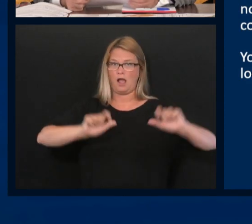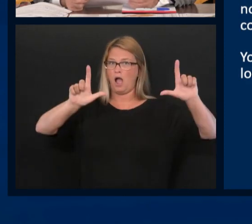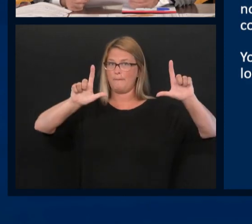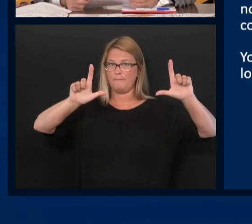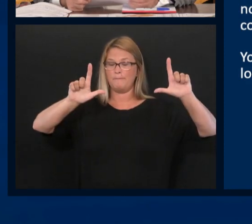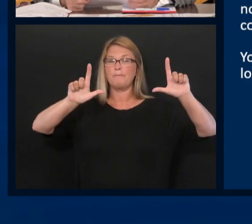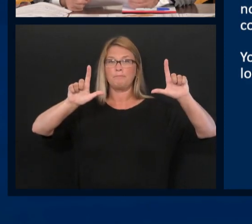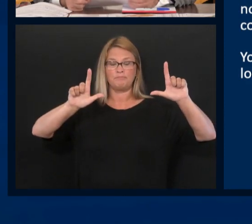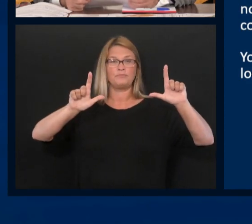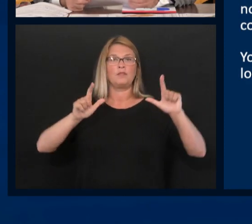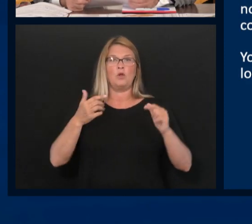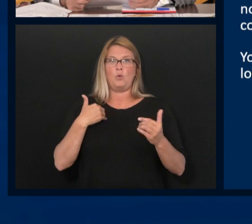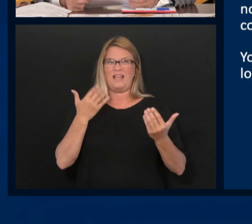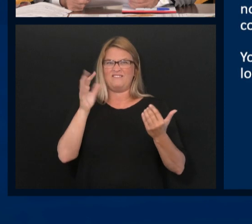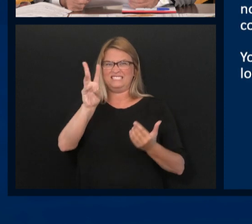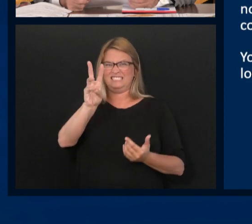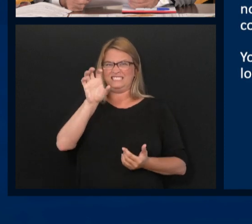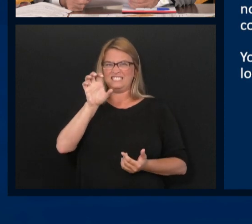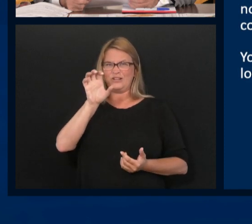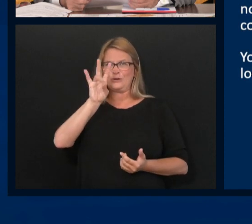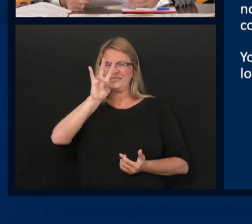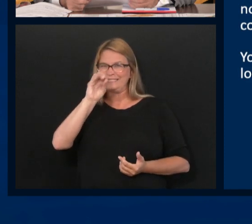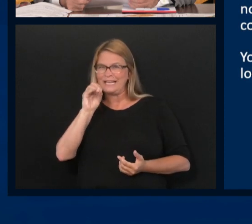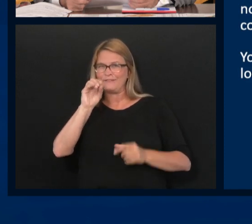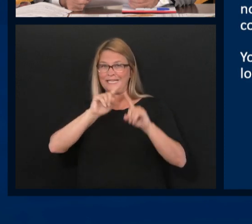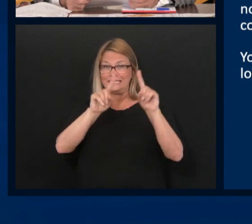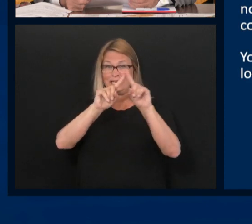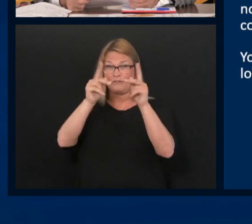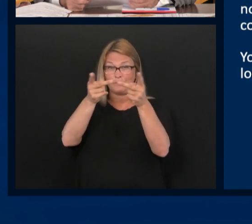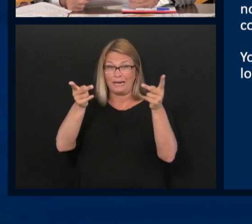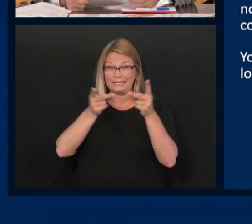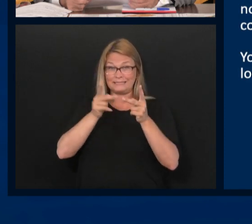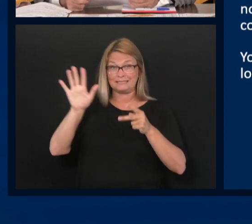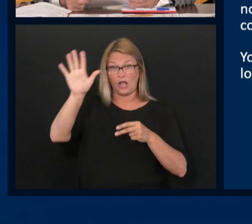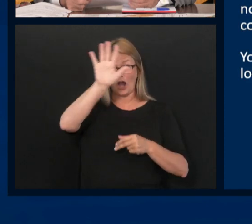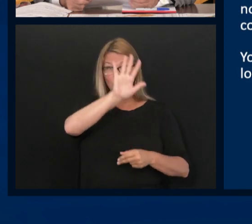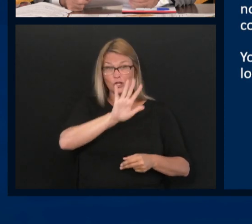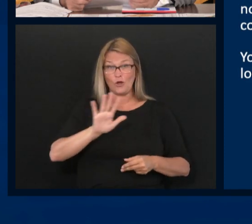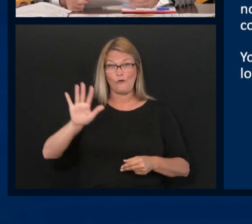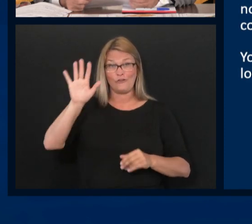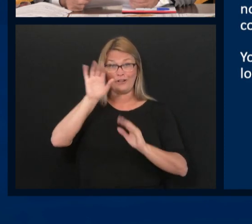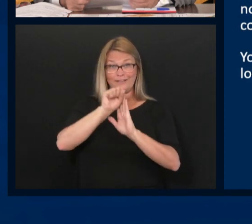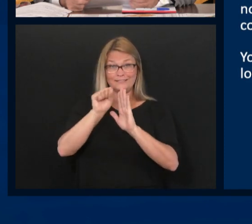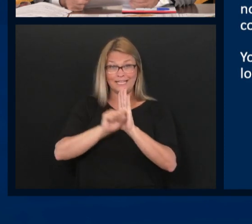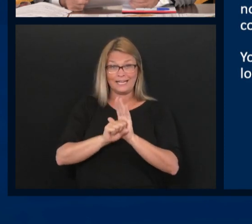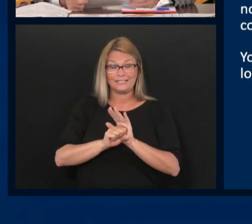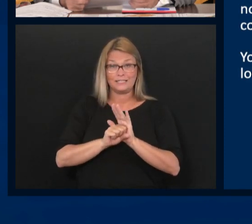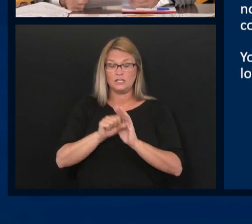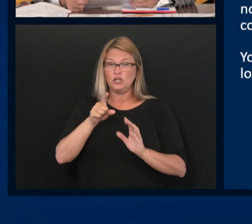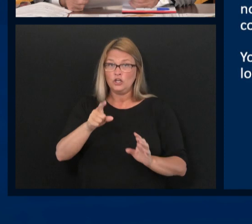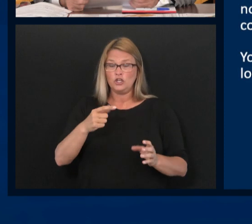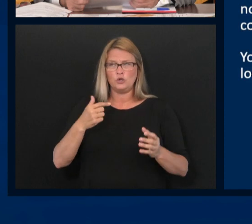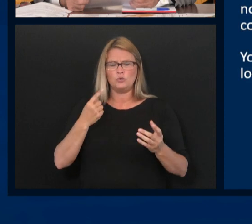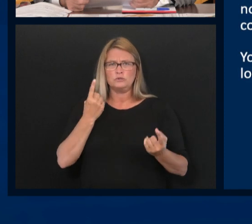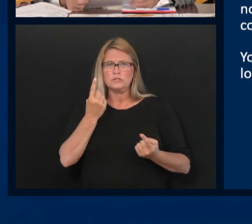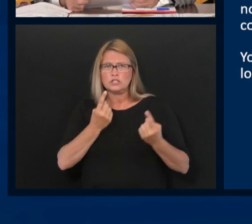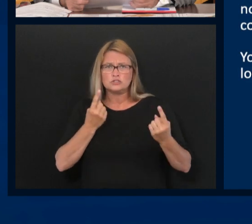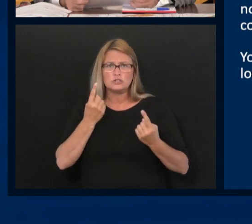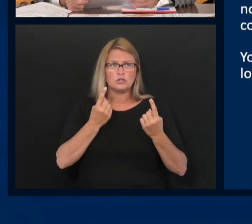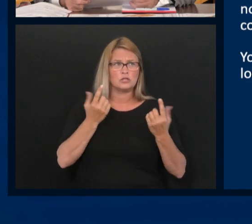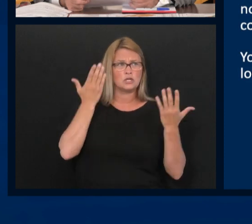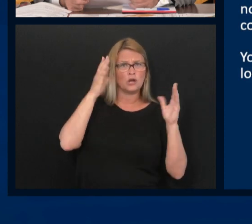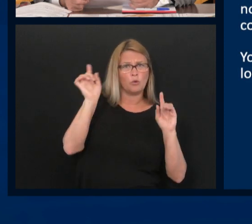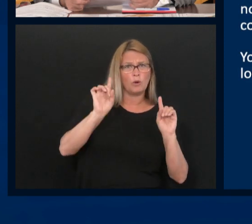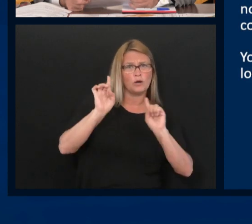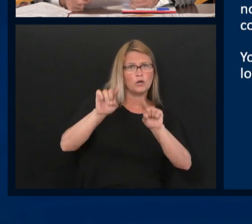got 670 sites. If you have any concern about where you can go